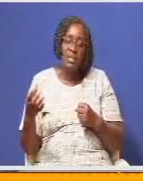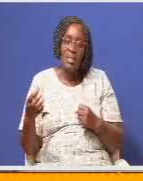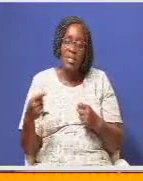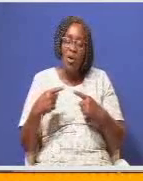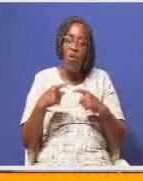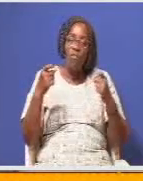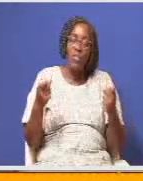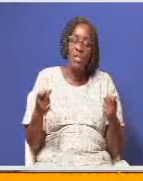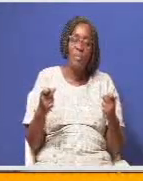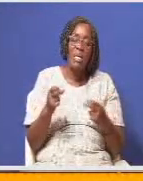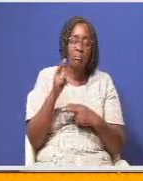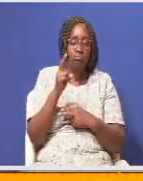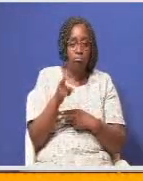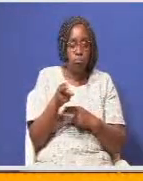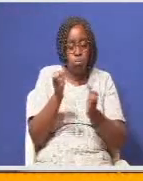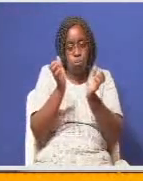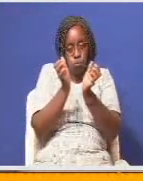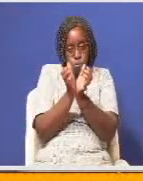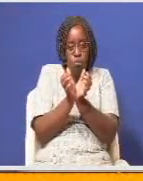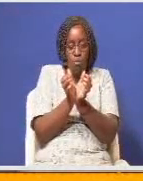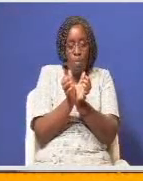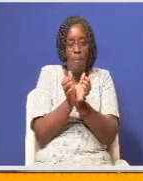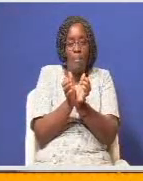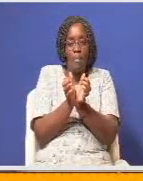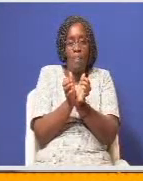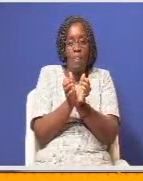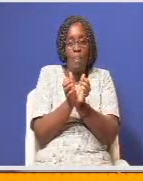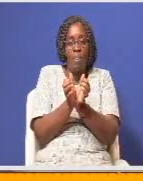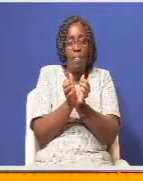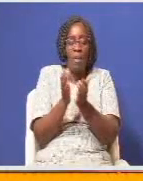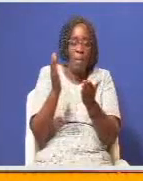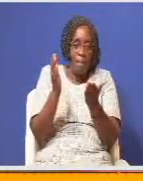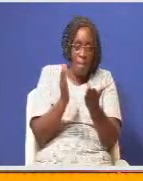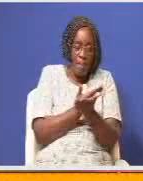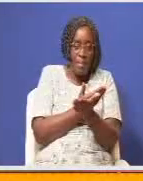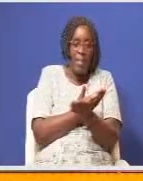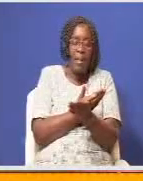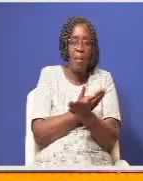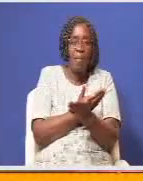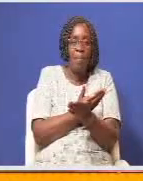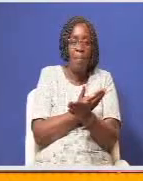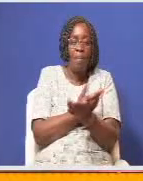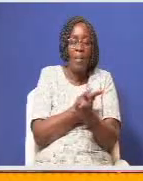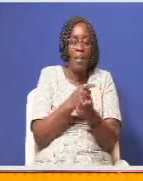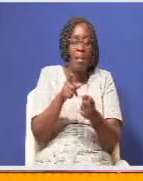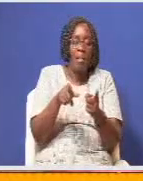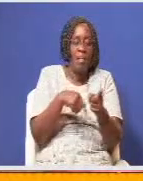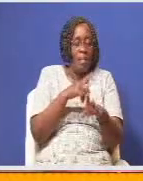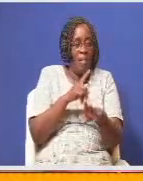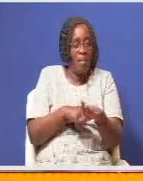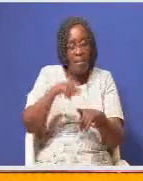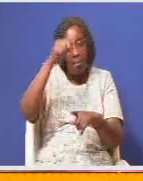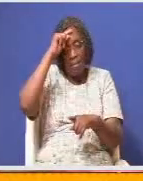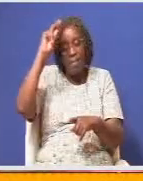zandithi mechinka yao kubagwata. Nenyana mwako idro bakiurutua hiri Ntaira ya kwe. Ntaira karajanyo kulinga na